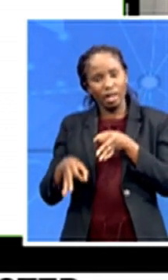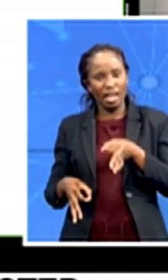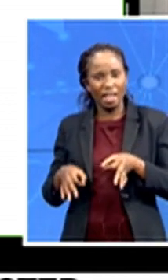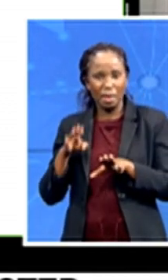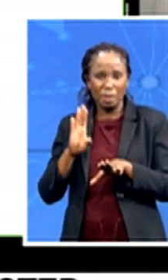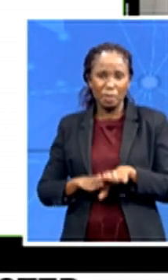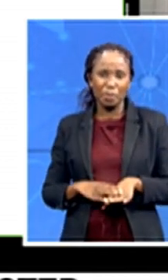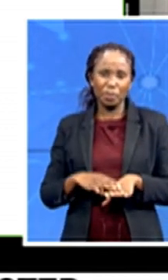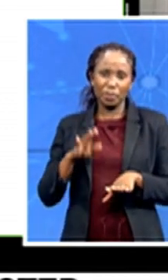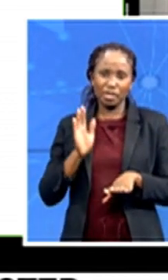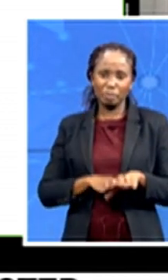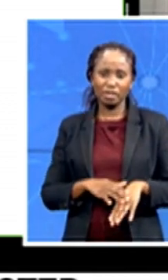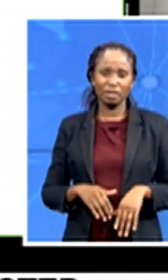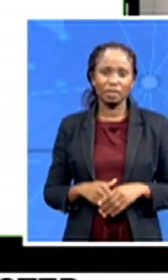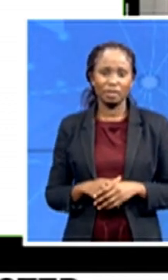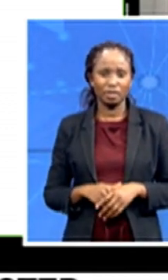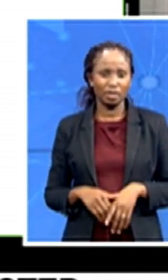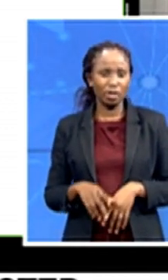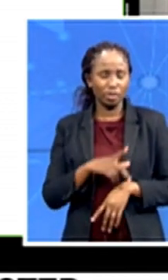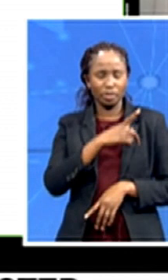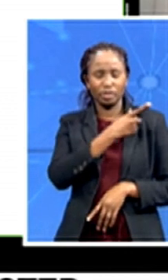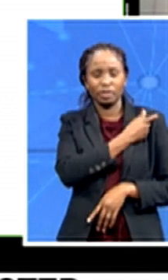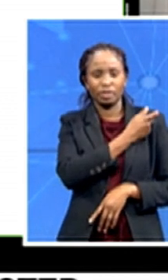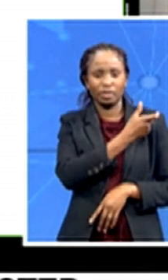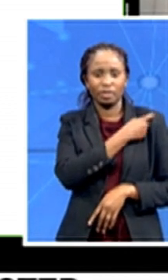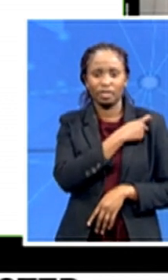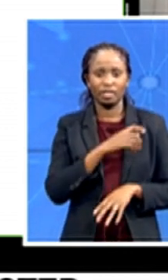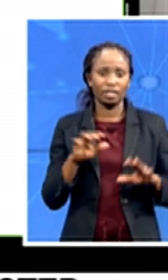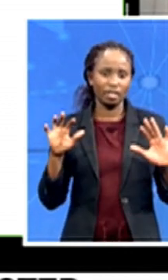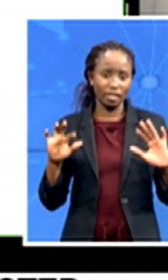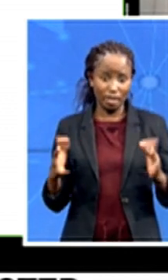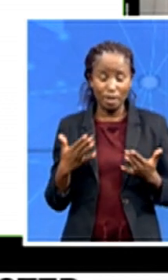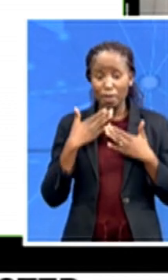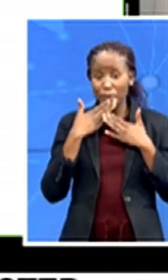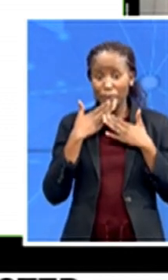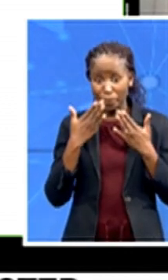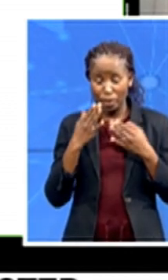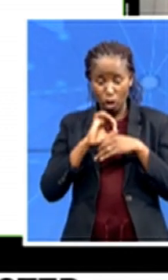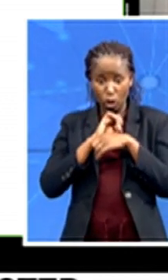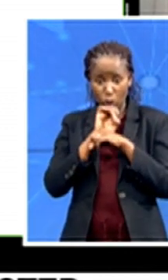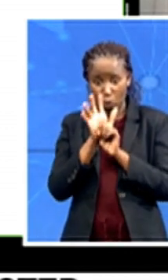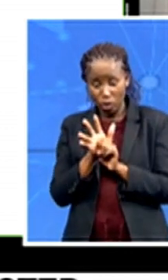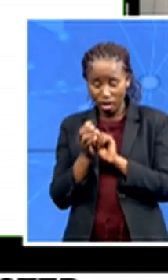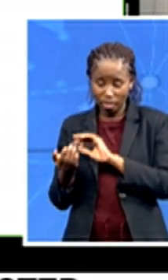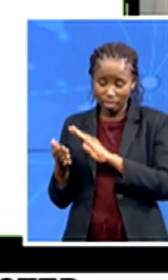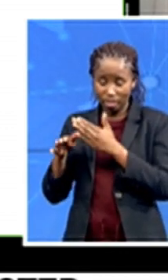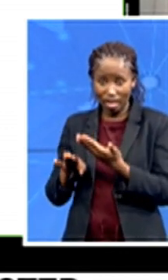immunization. So the non-COVID related deaths have happened coincidentally after being vaccinated. So as you've